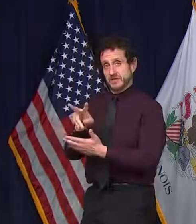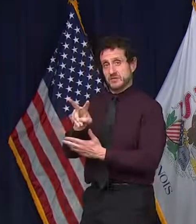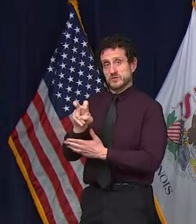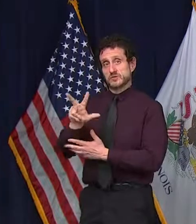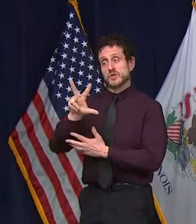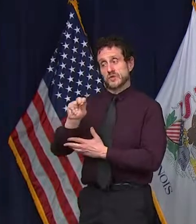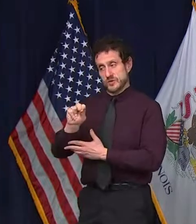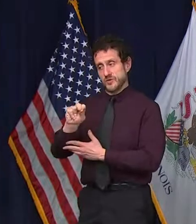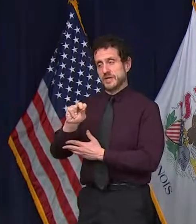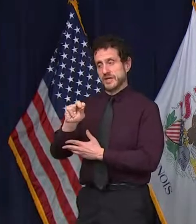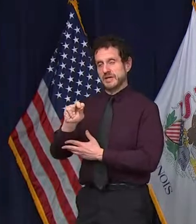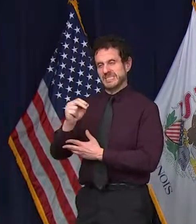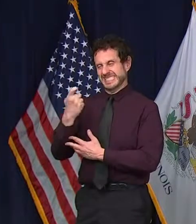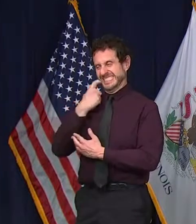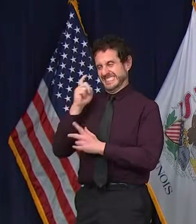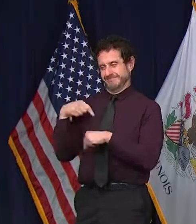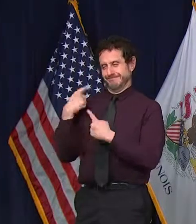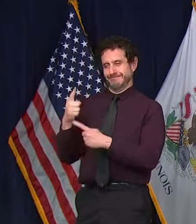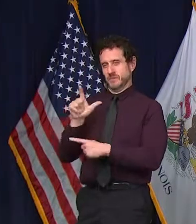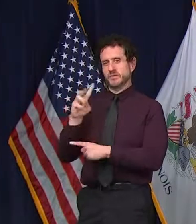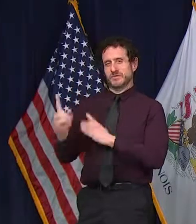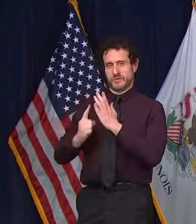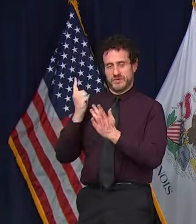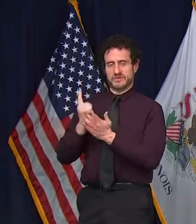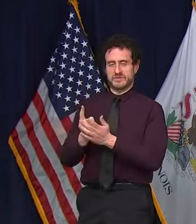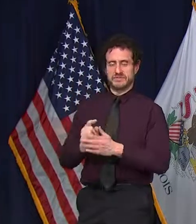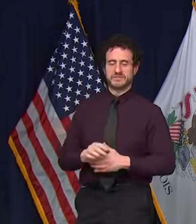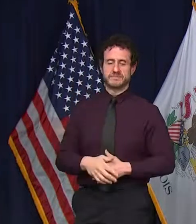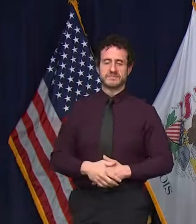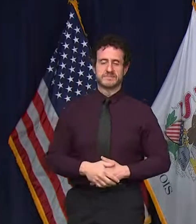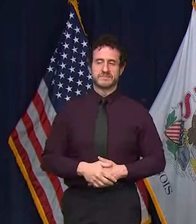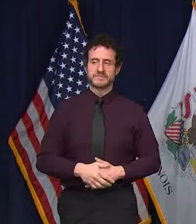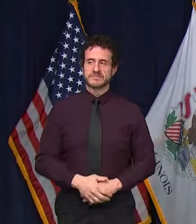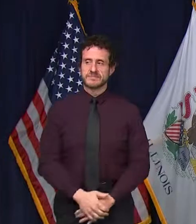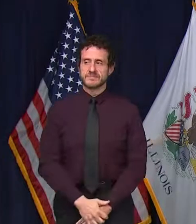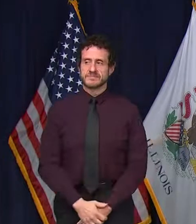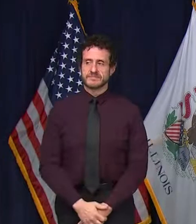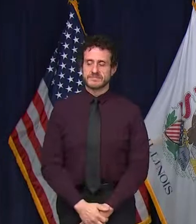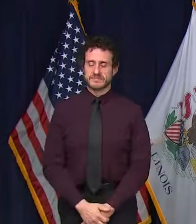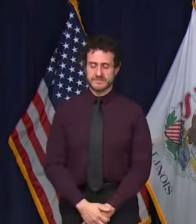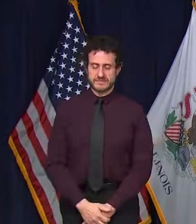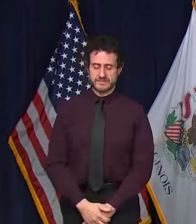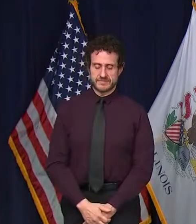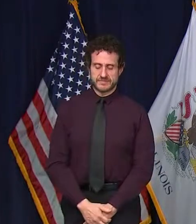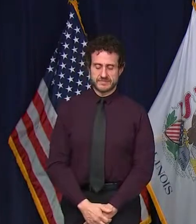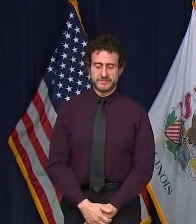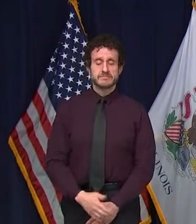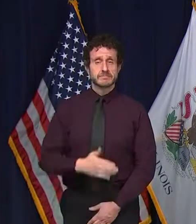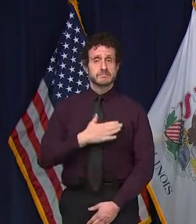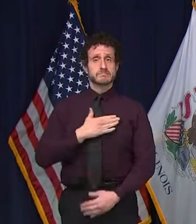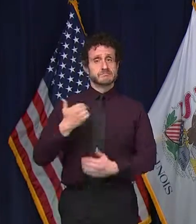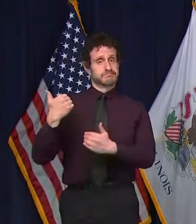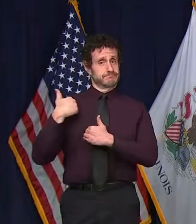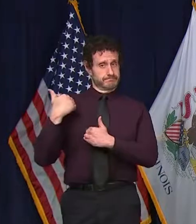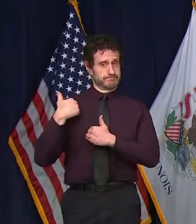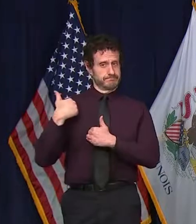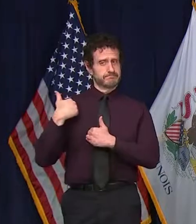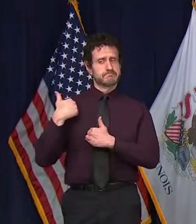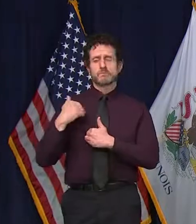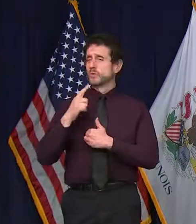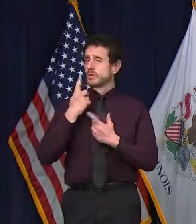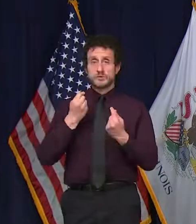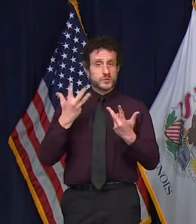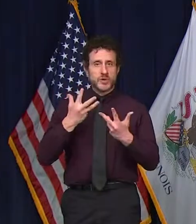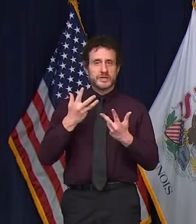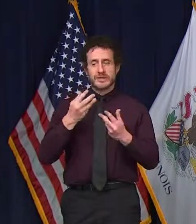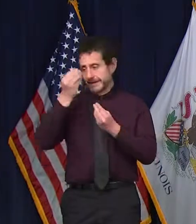17,230 being reported in the last 24 hours. I see my role as one to share data and also